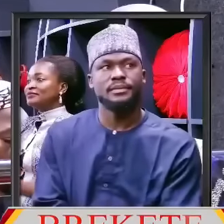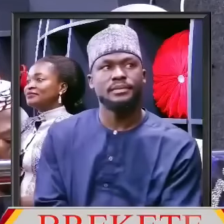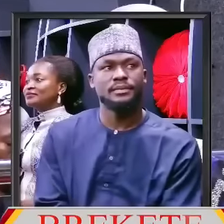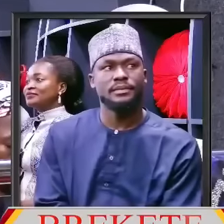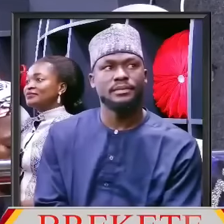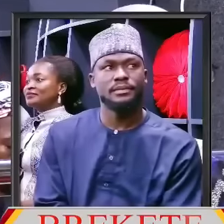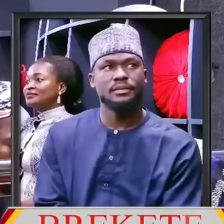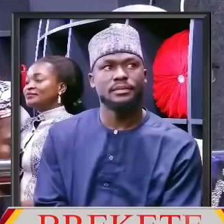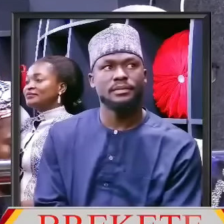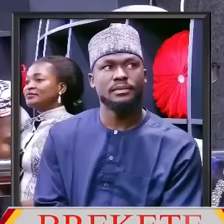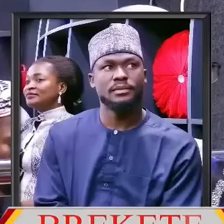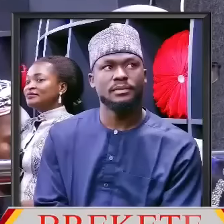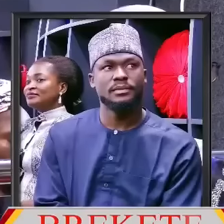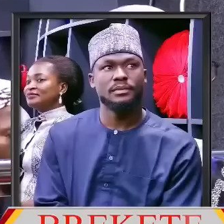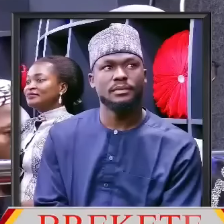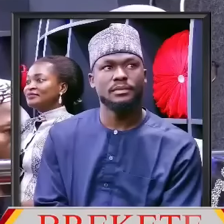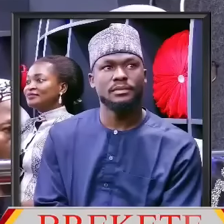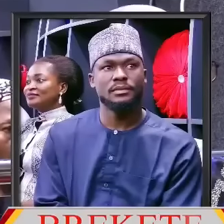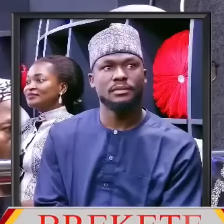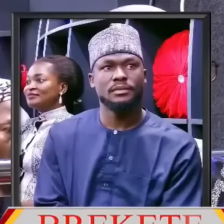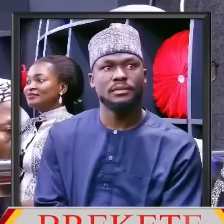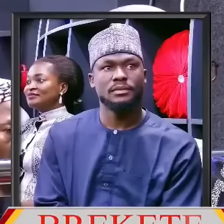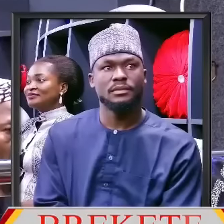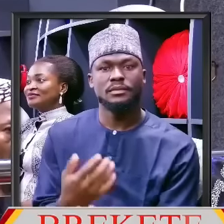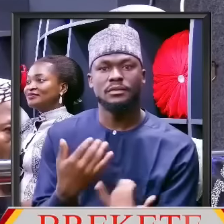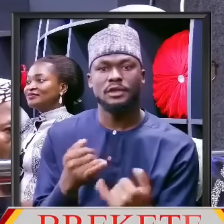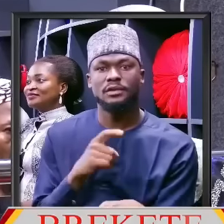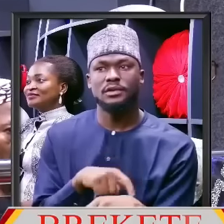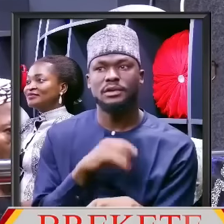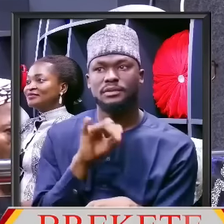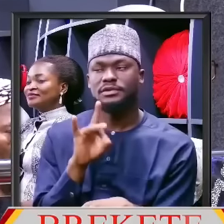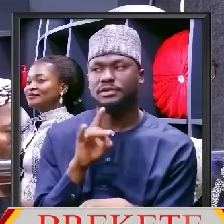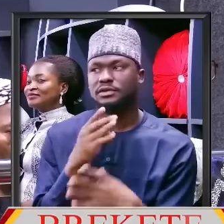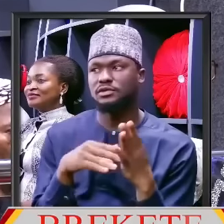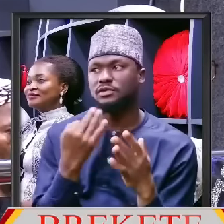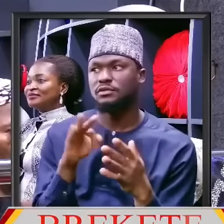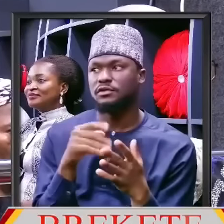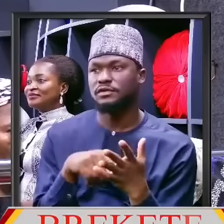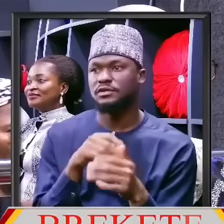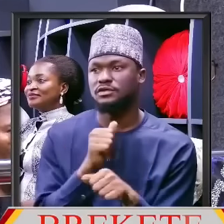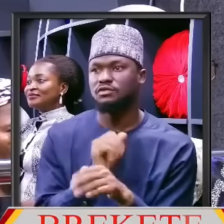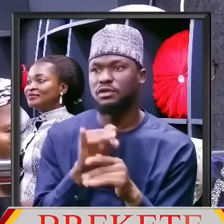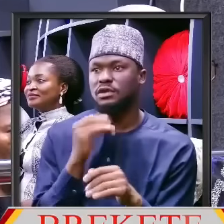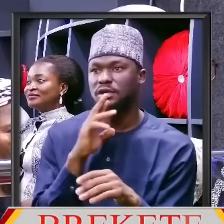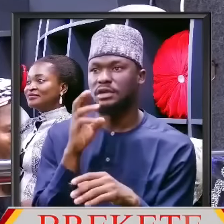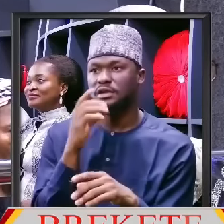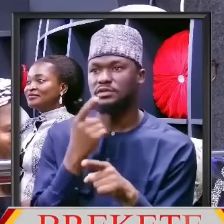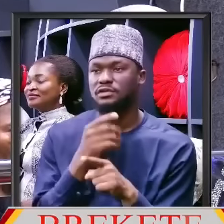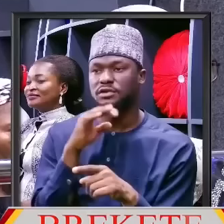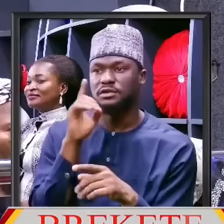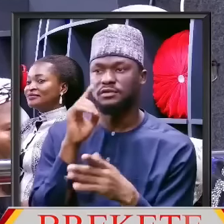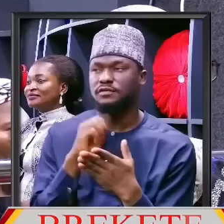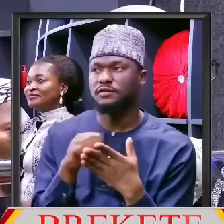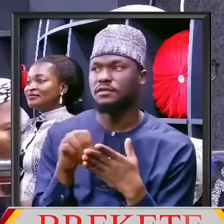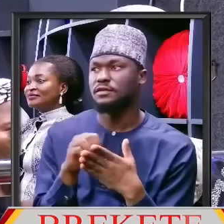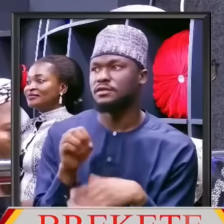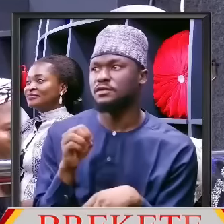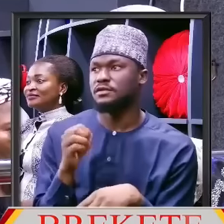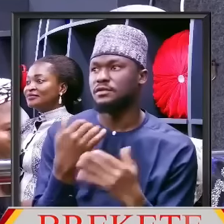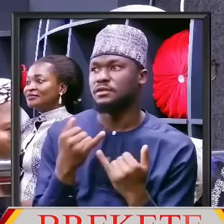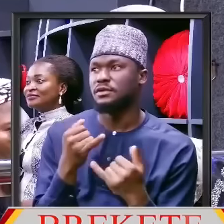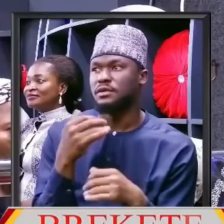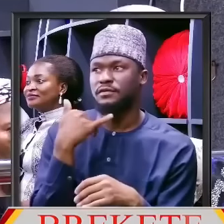Yes, sir. 8 o'clock, don't do. You know, see, some of these civil servants, they're not excuse them they look for. Yes, sir.